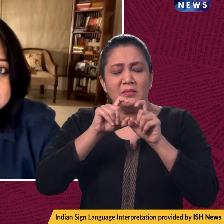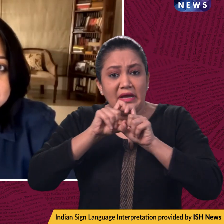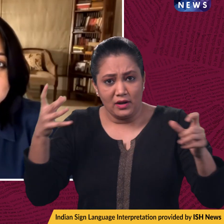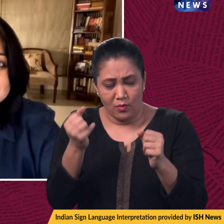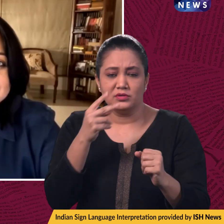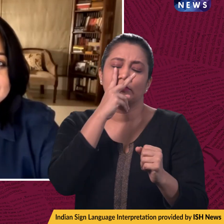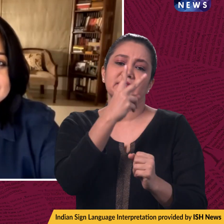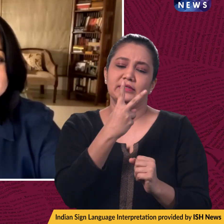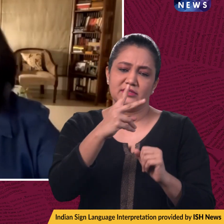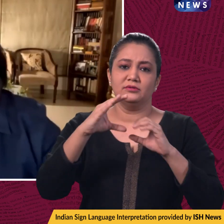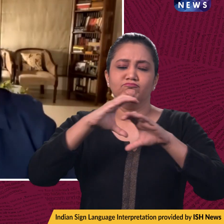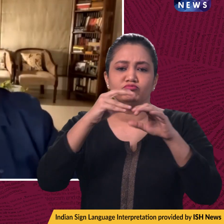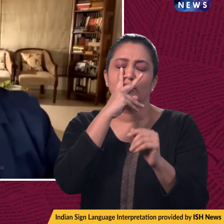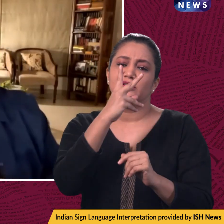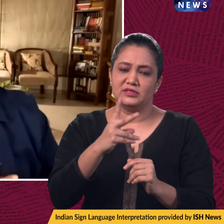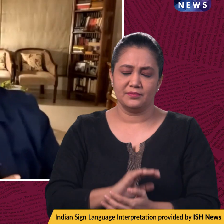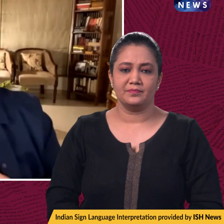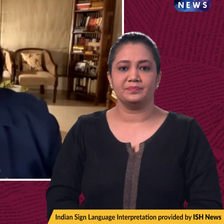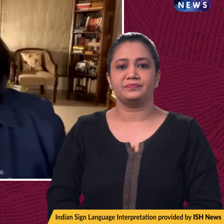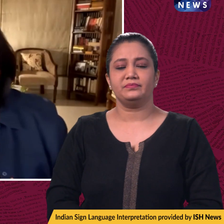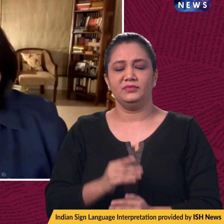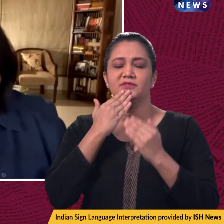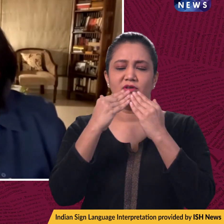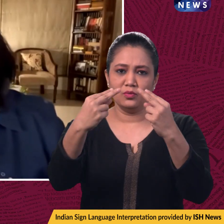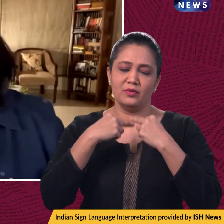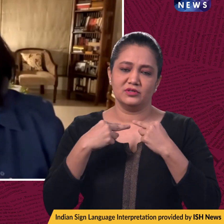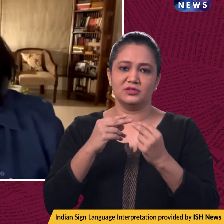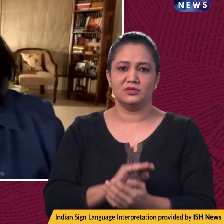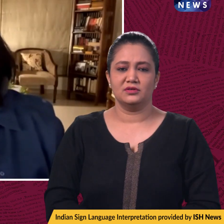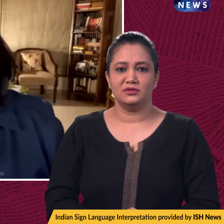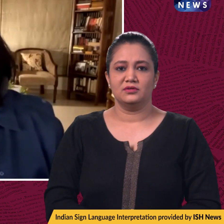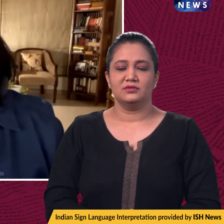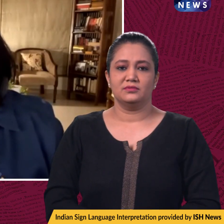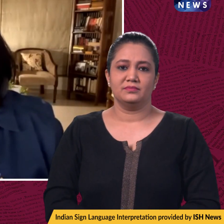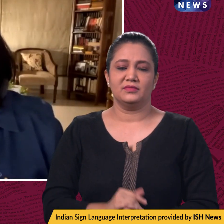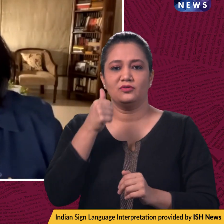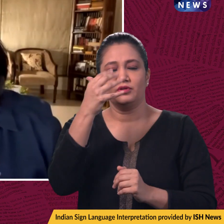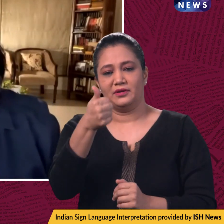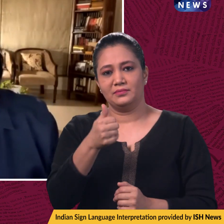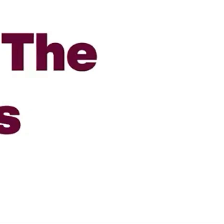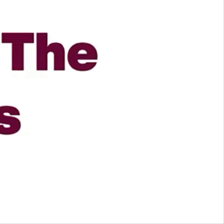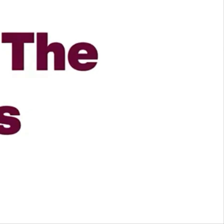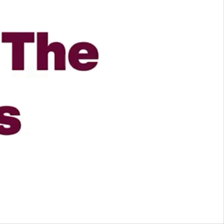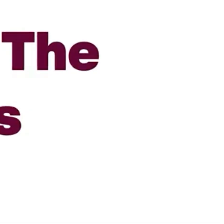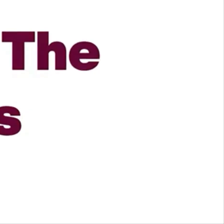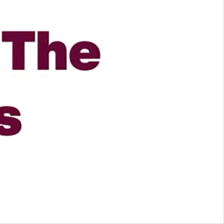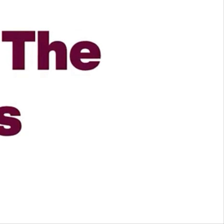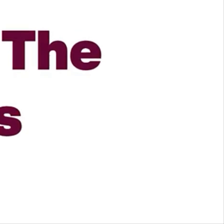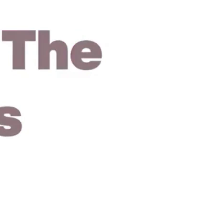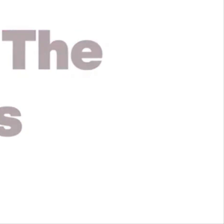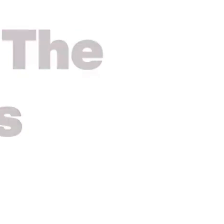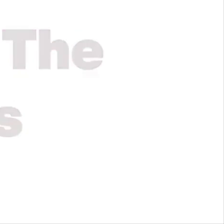some clarity, you better take a look at that video as well. Thank you so much for listening. Have a nice day.